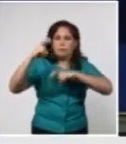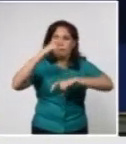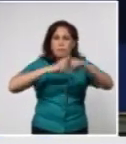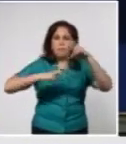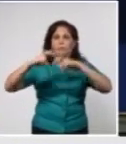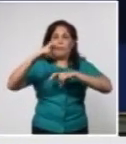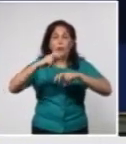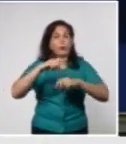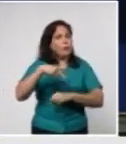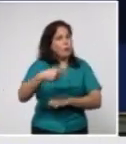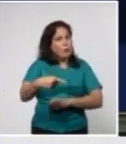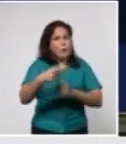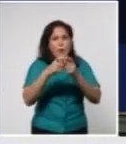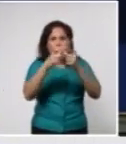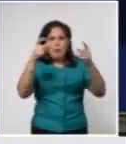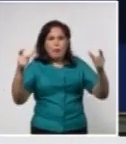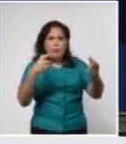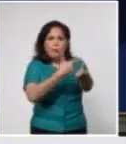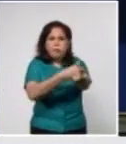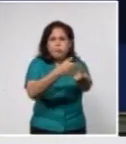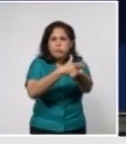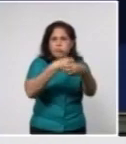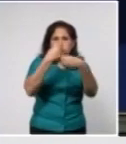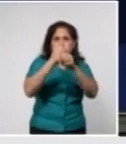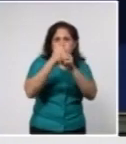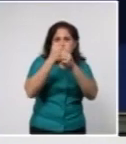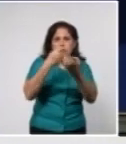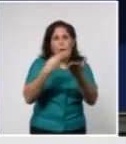And that's the value of the studies that are